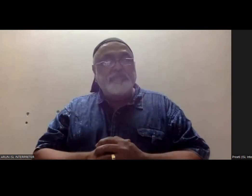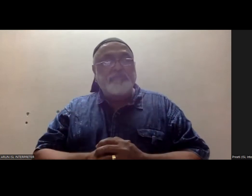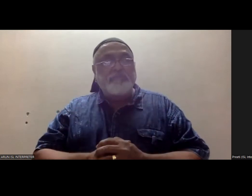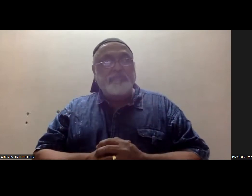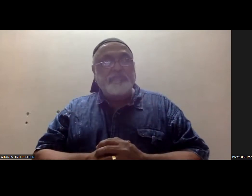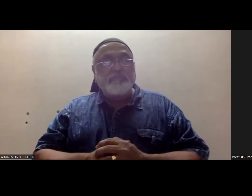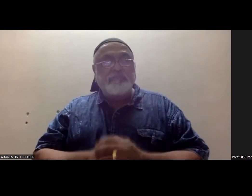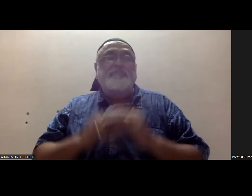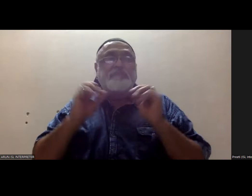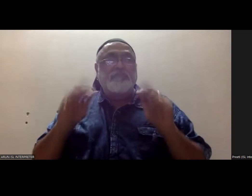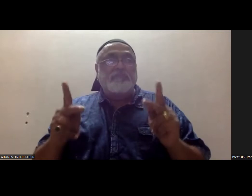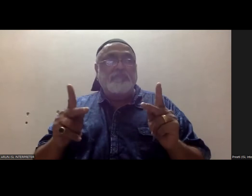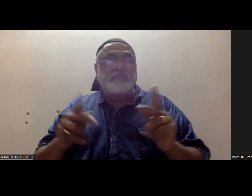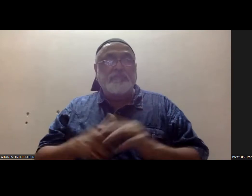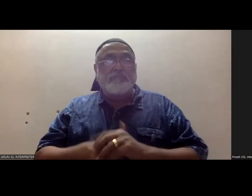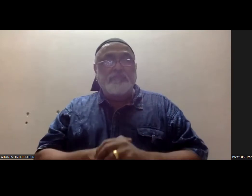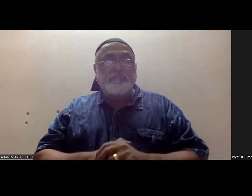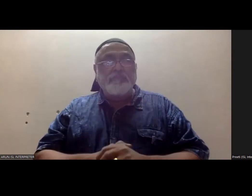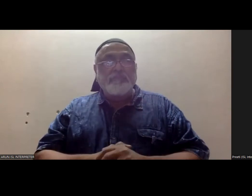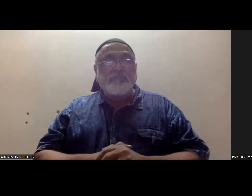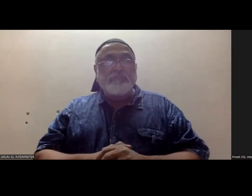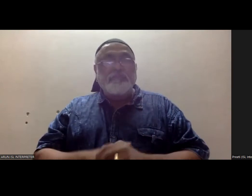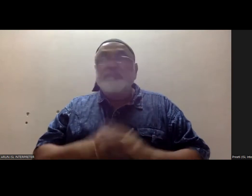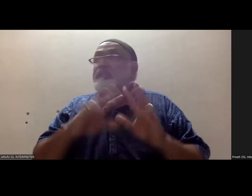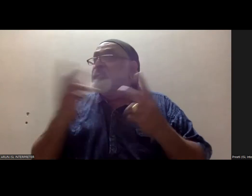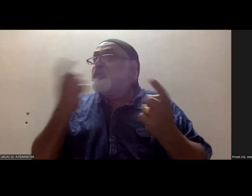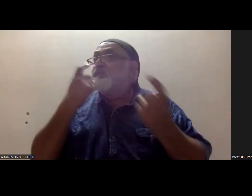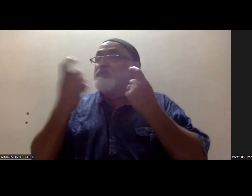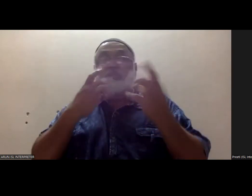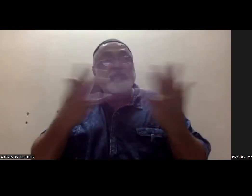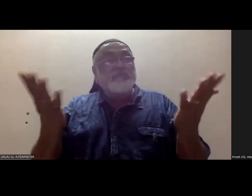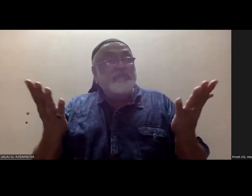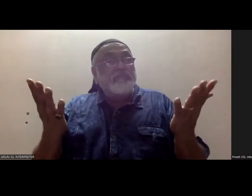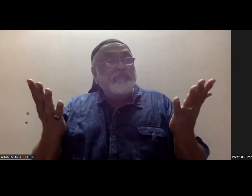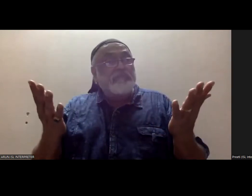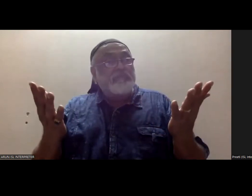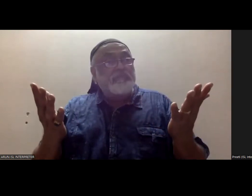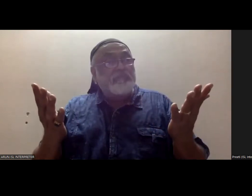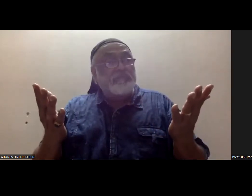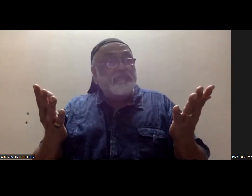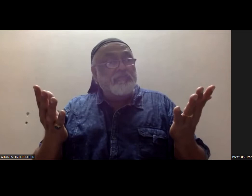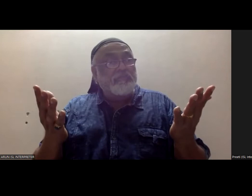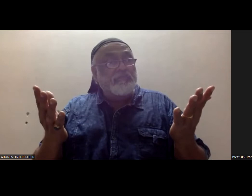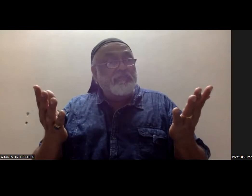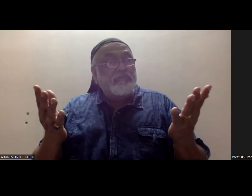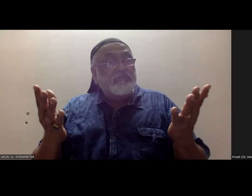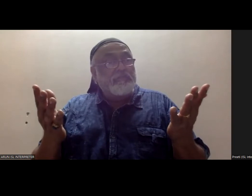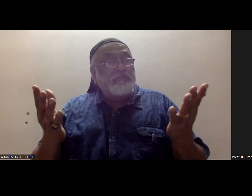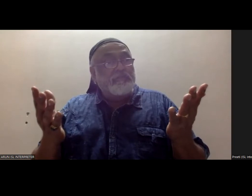Okay. Yeah. Any more questions? Start my video. Mute my audio.